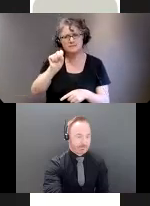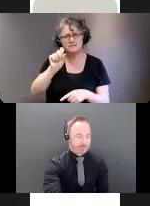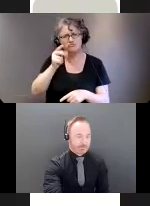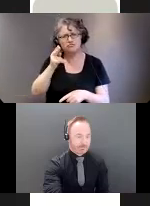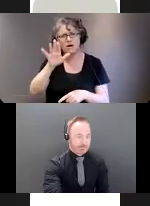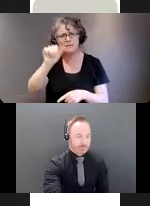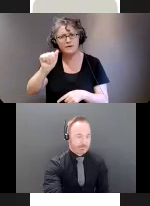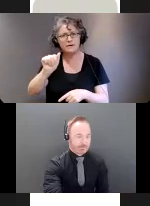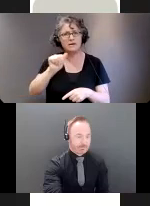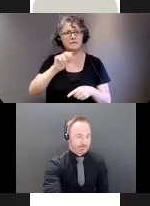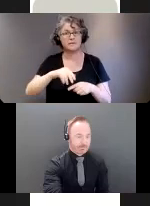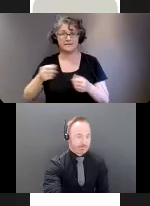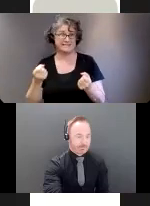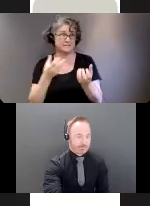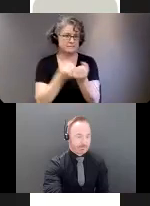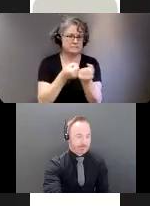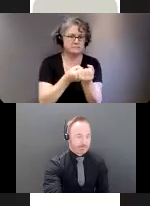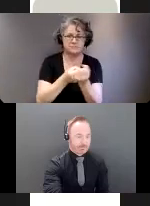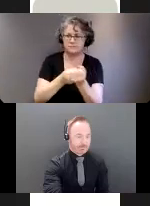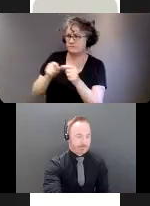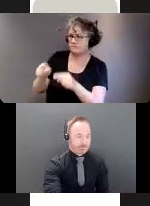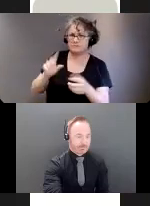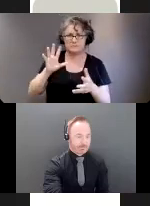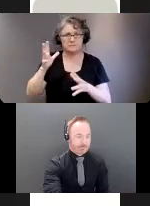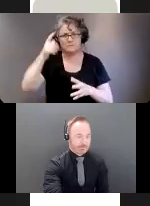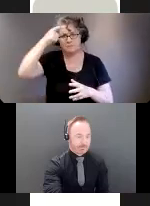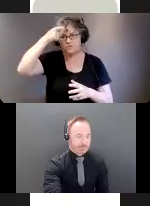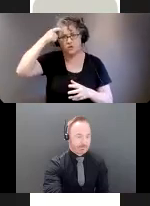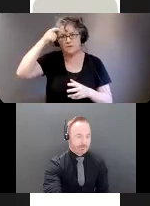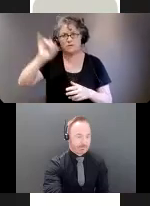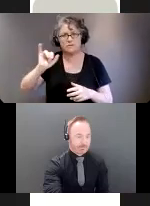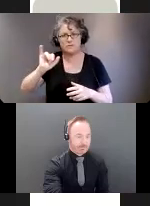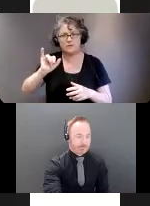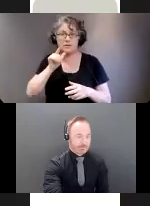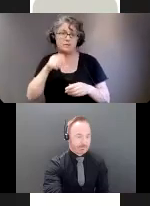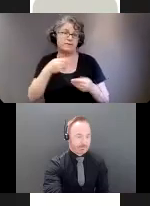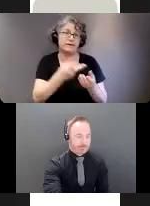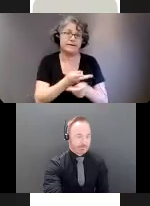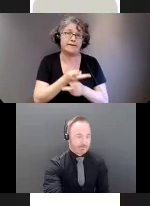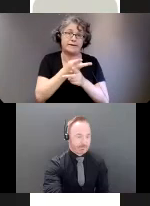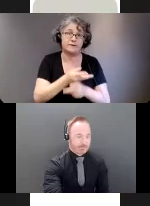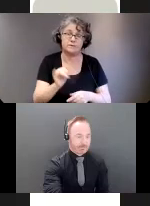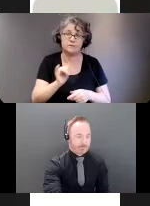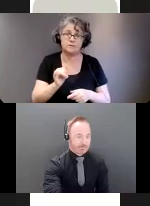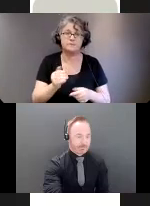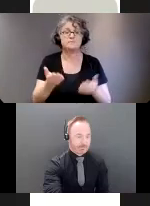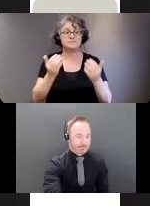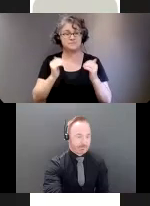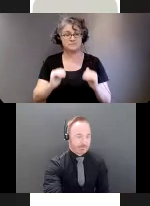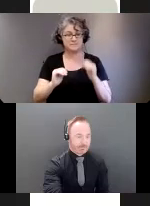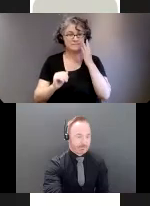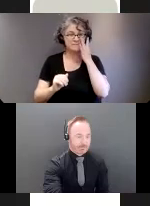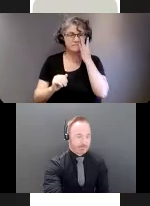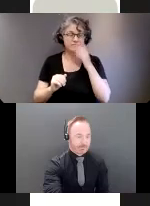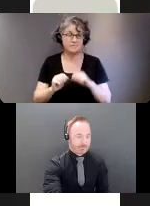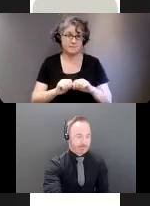also a great question for, someone in a caregiving role. So moving on to the next one here,